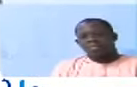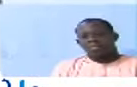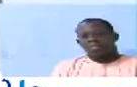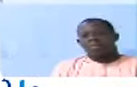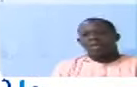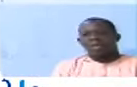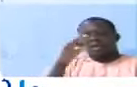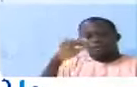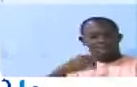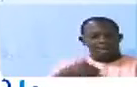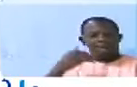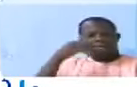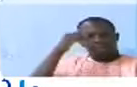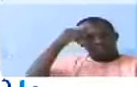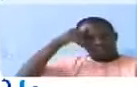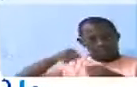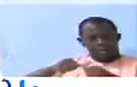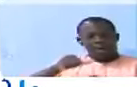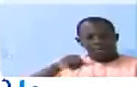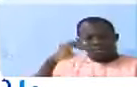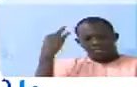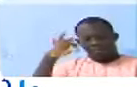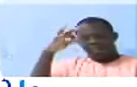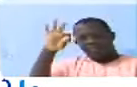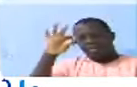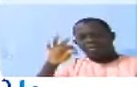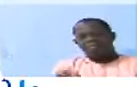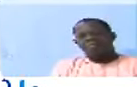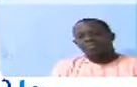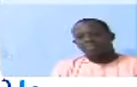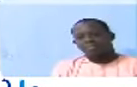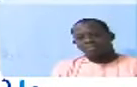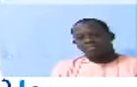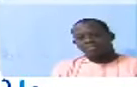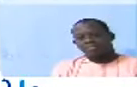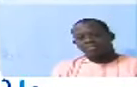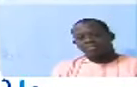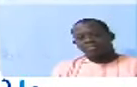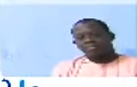Farafenye. If I can remember, it was in Farafenye. On